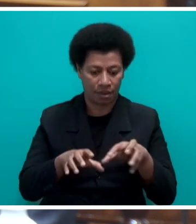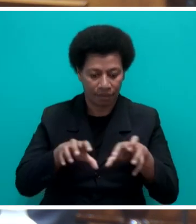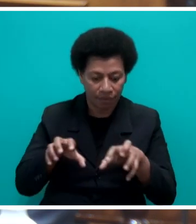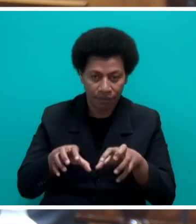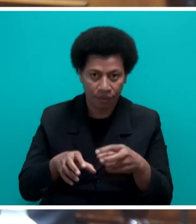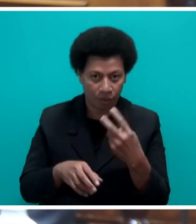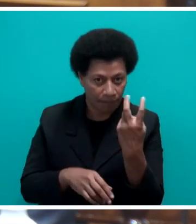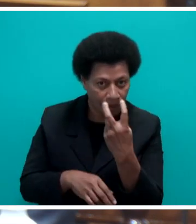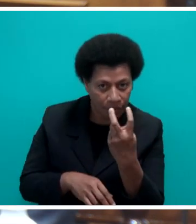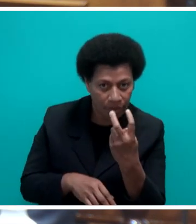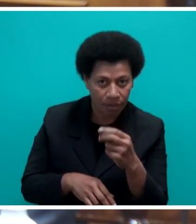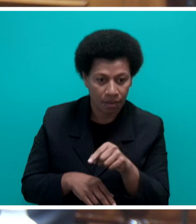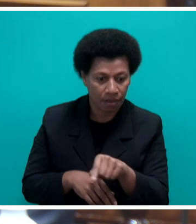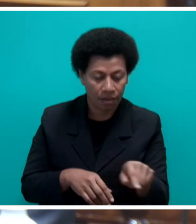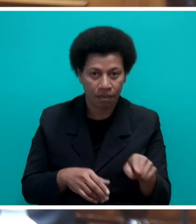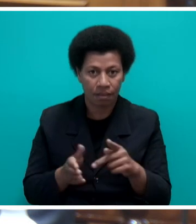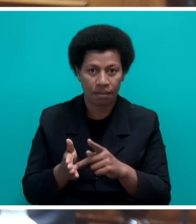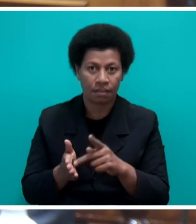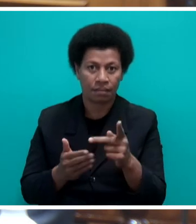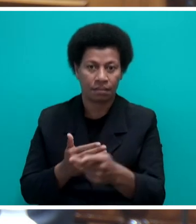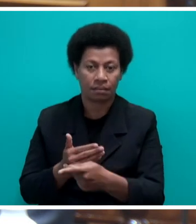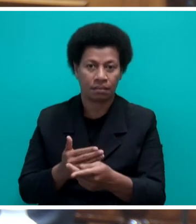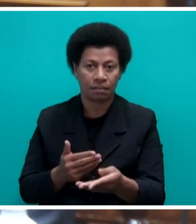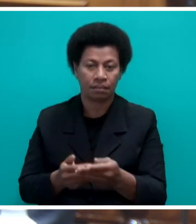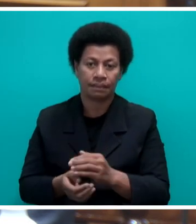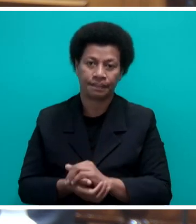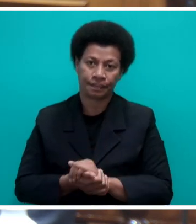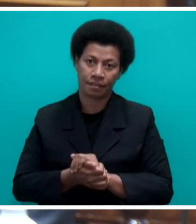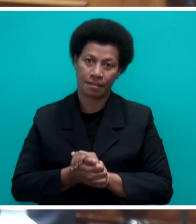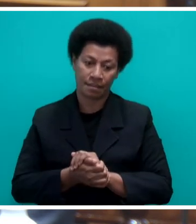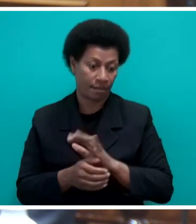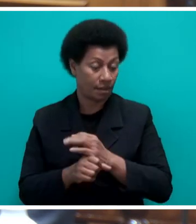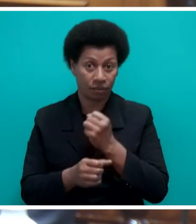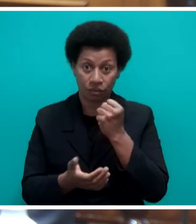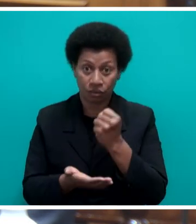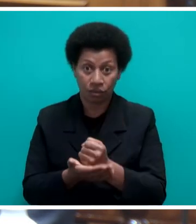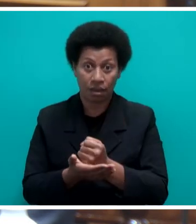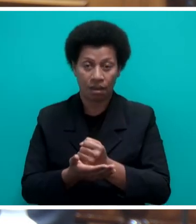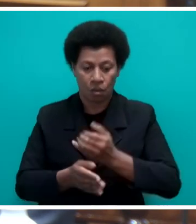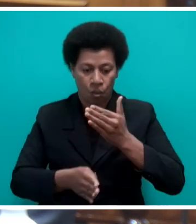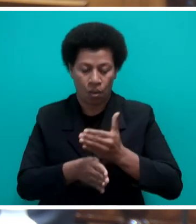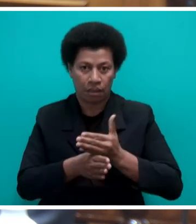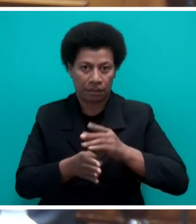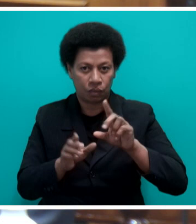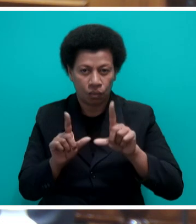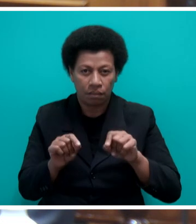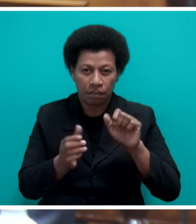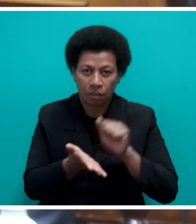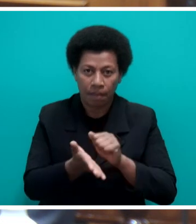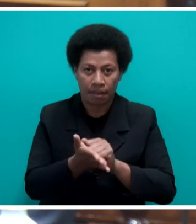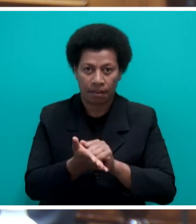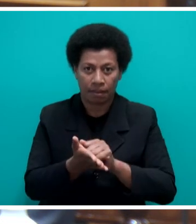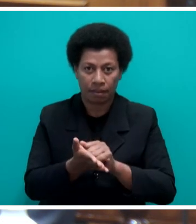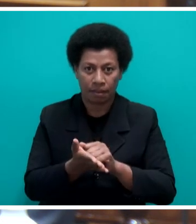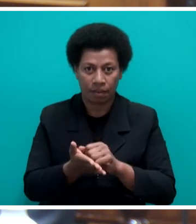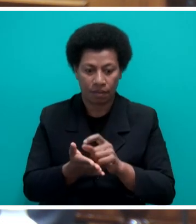progress. Their presence ensures that the quality of work is consistently maintained throughout the duration of the project. And as we